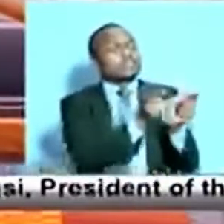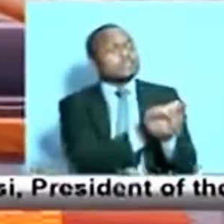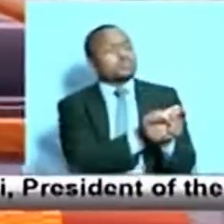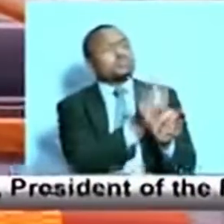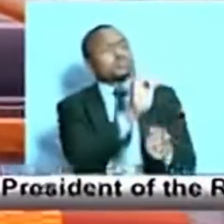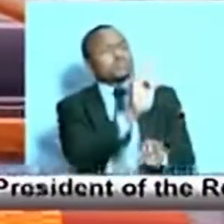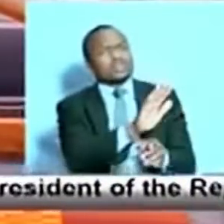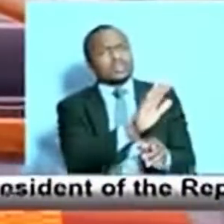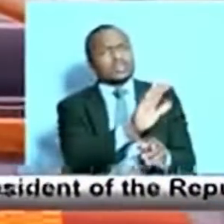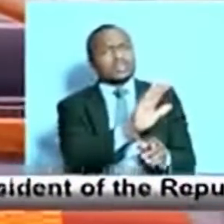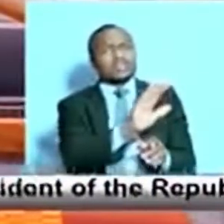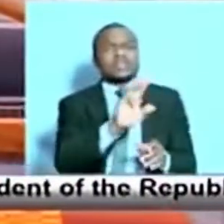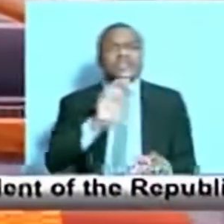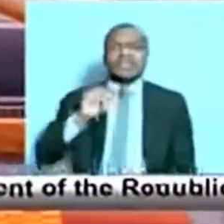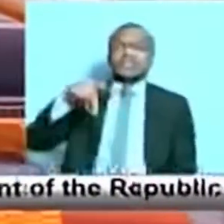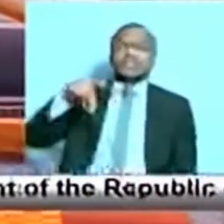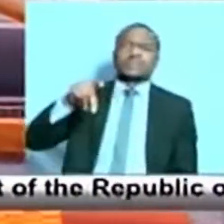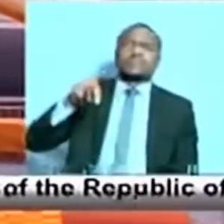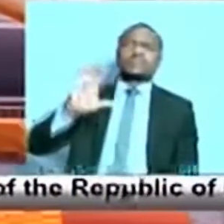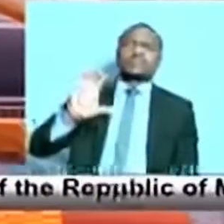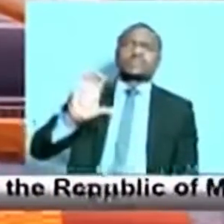Member for Chirubi, you are too loud.